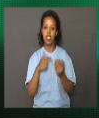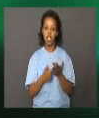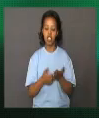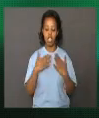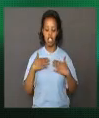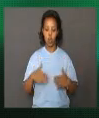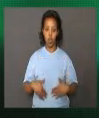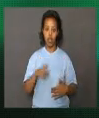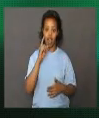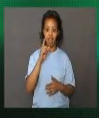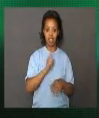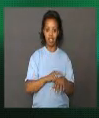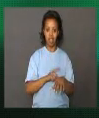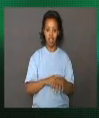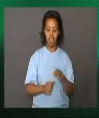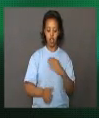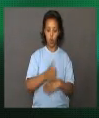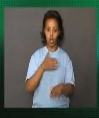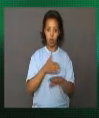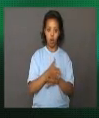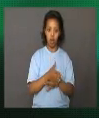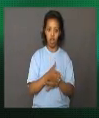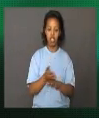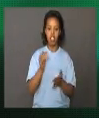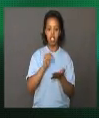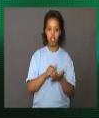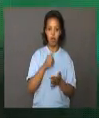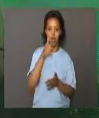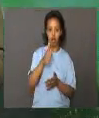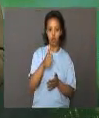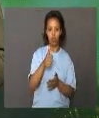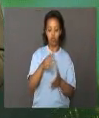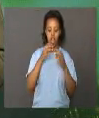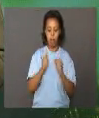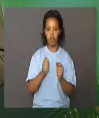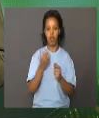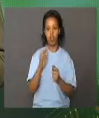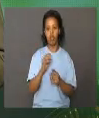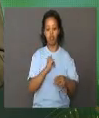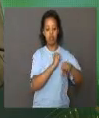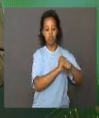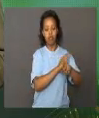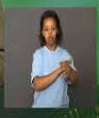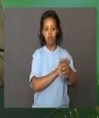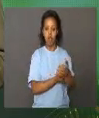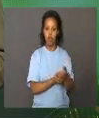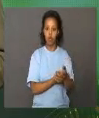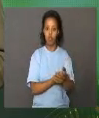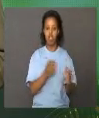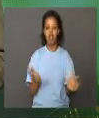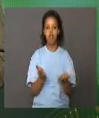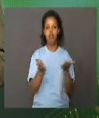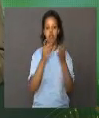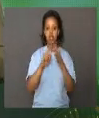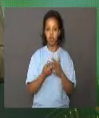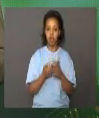the CD4 receptors' lymphocytes. The latency period is the name for